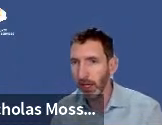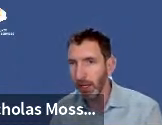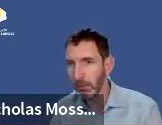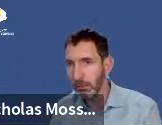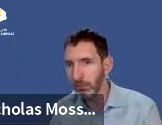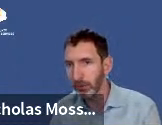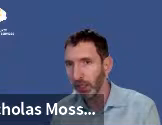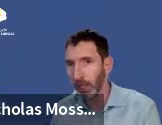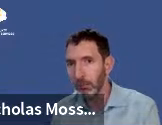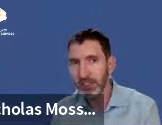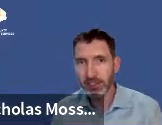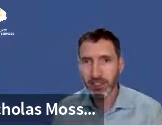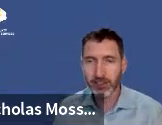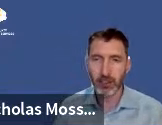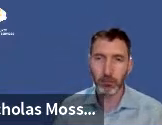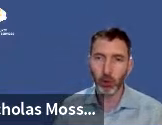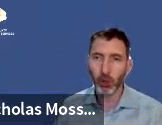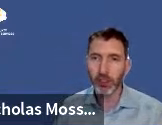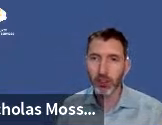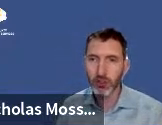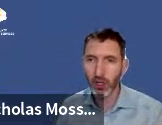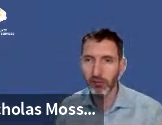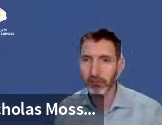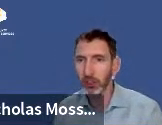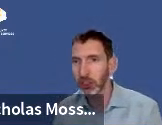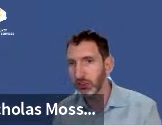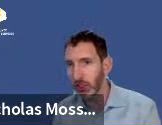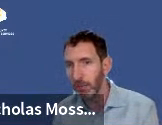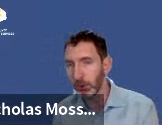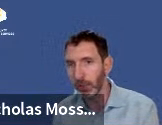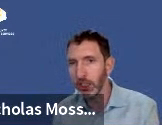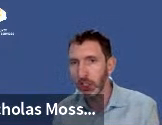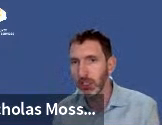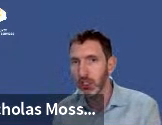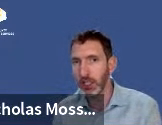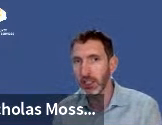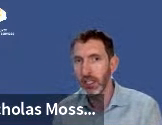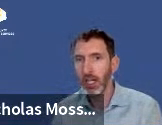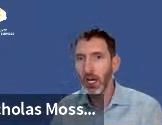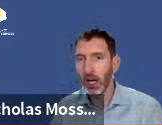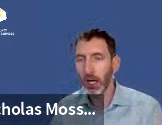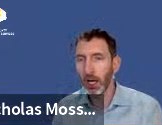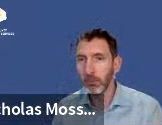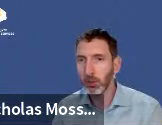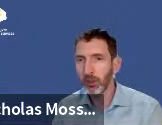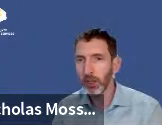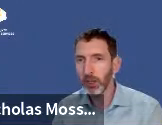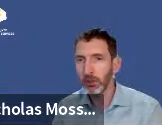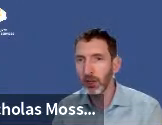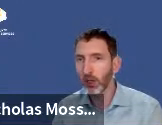with businesses and employers' functions and operations.